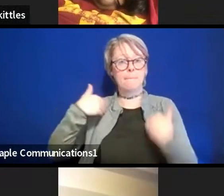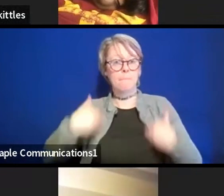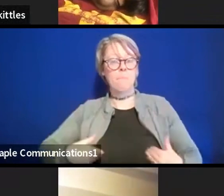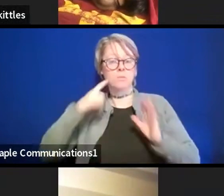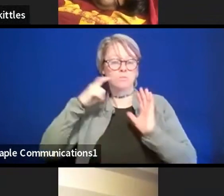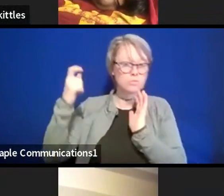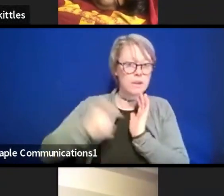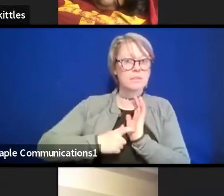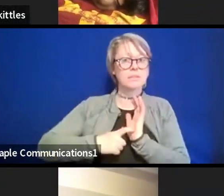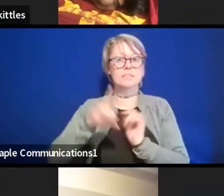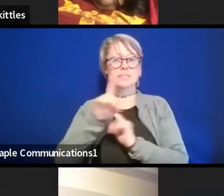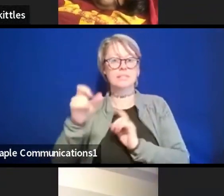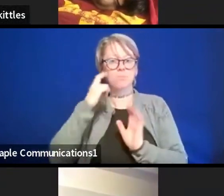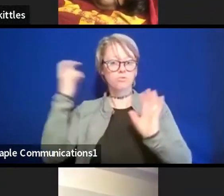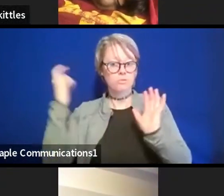embodiments.